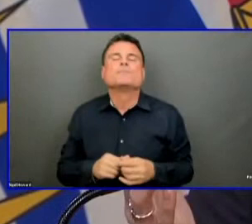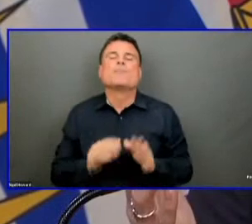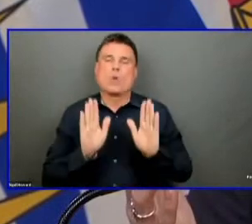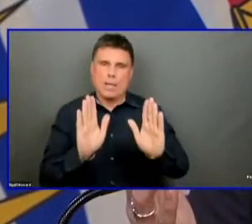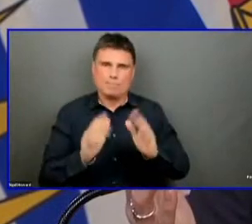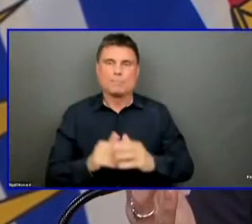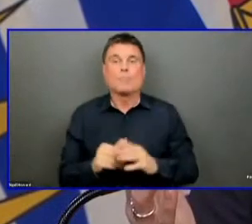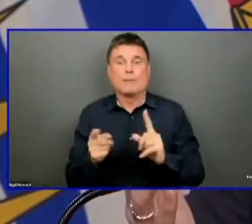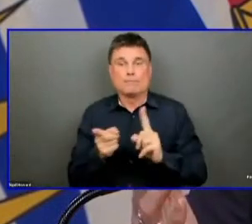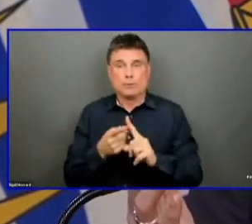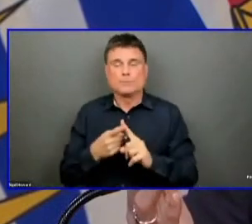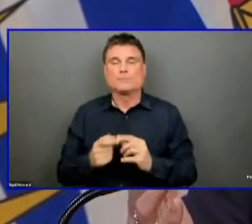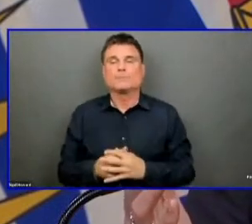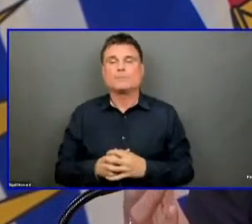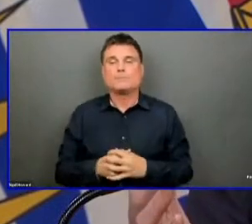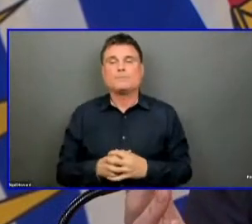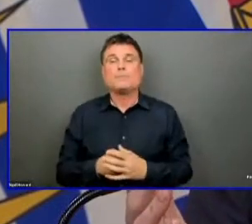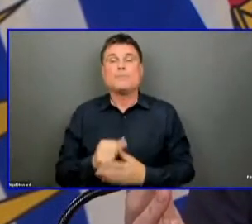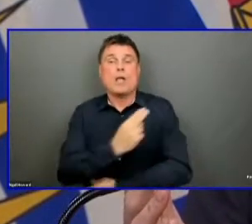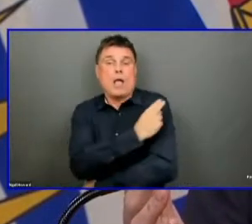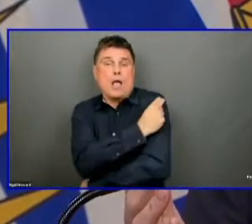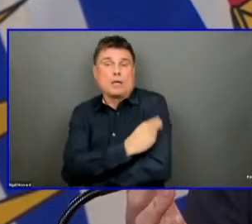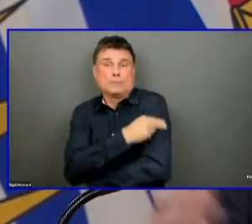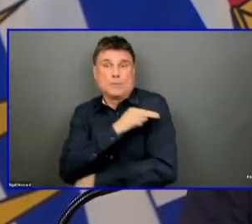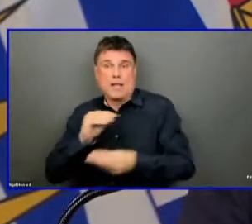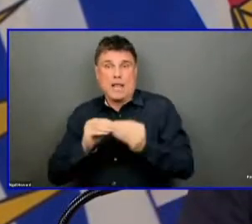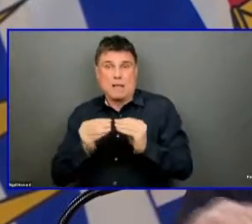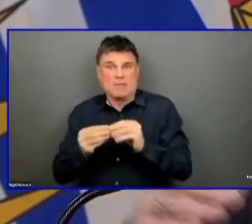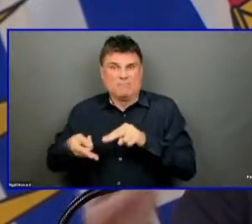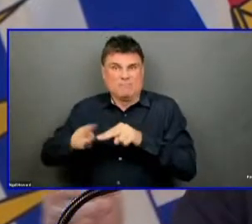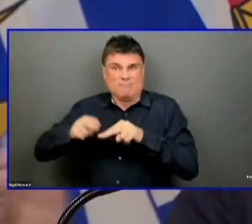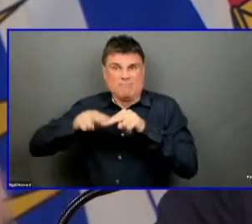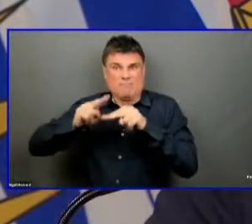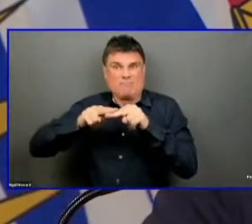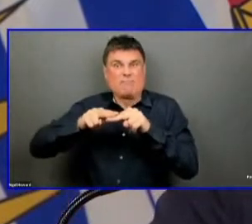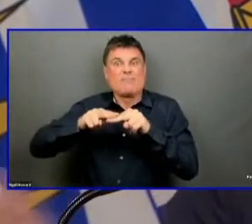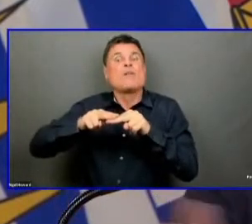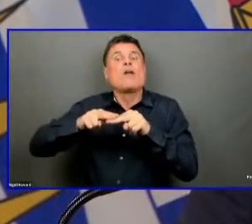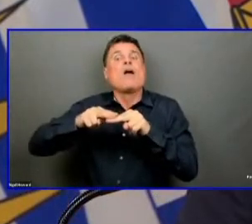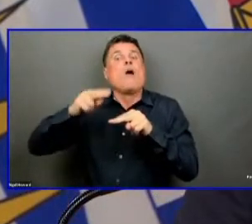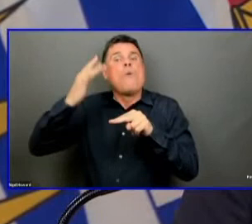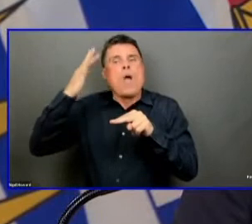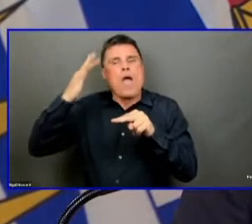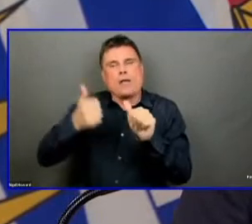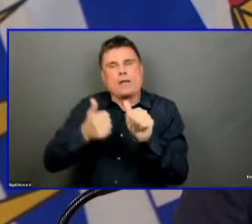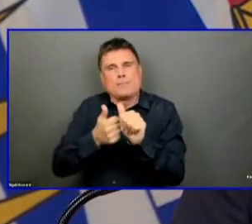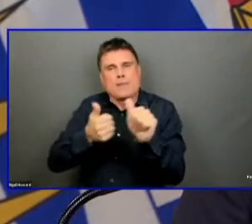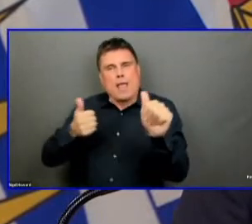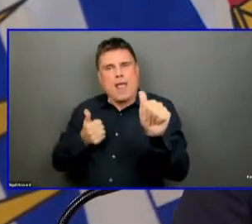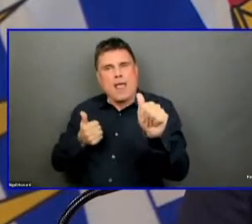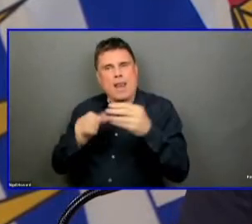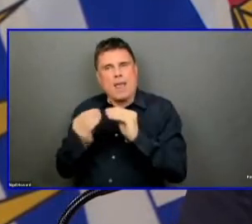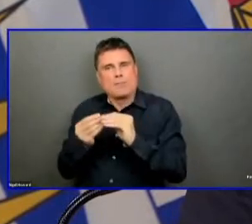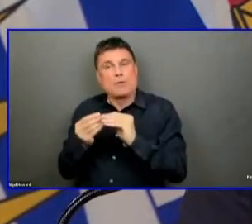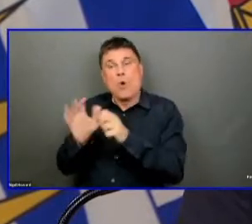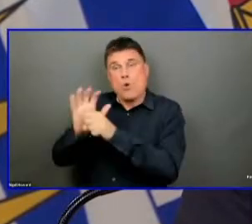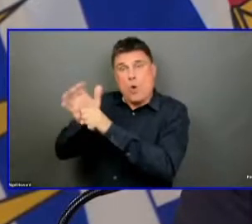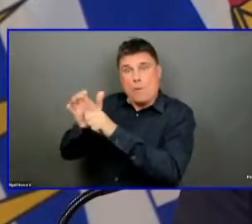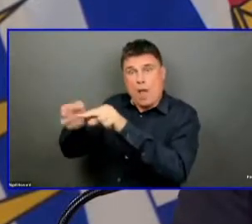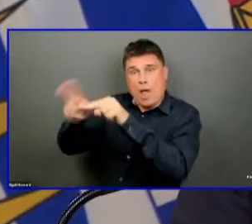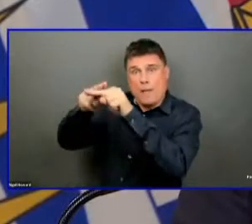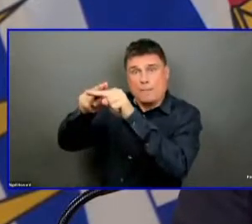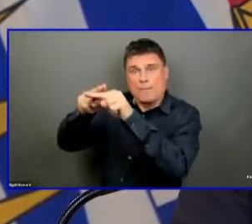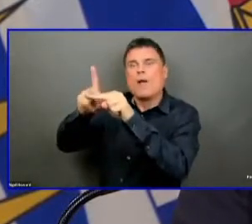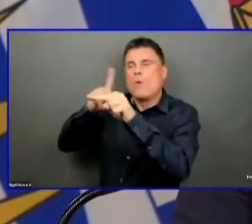of 1,000 is more than 5% of 400. So we will see hospitalizations. And that's